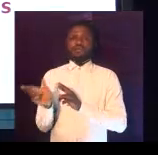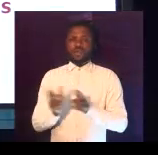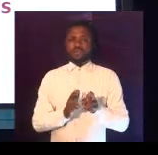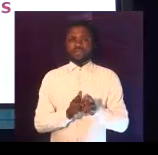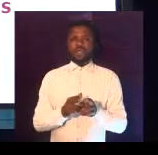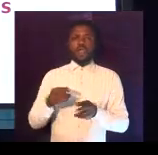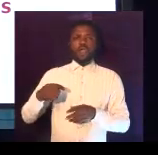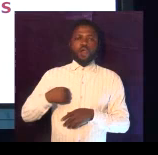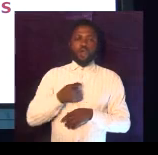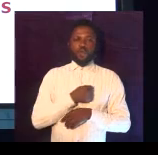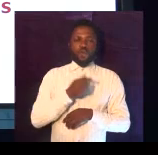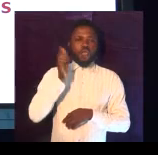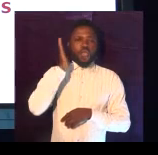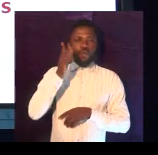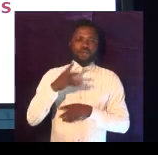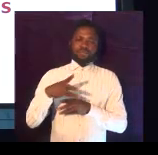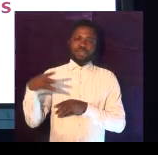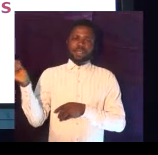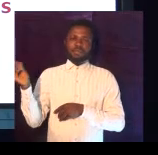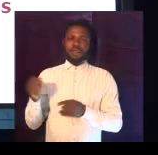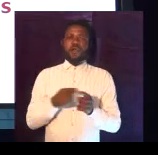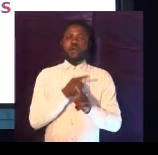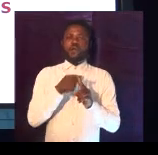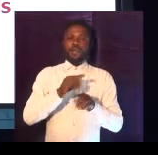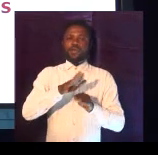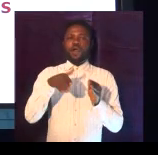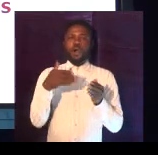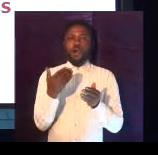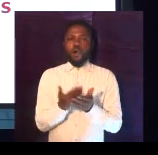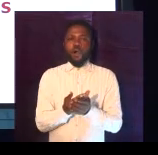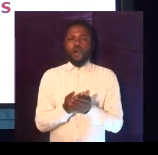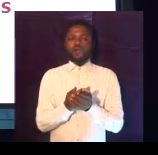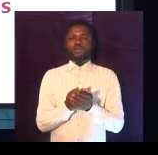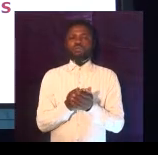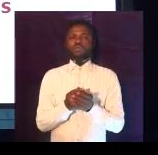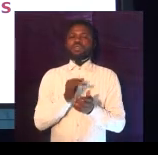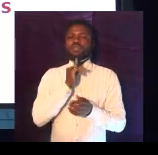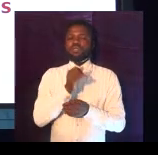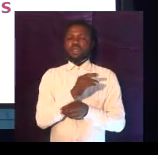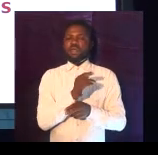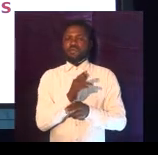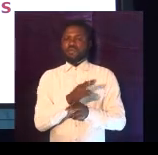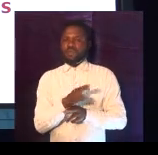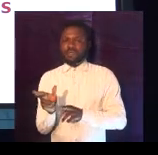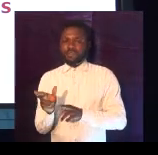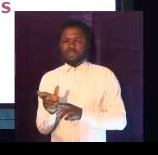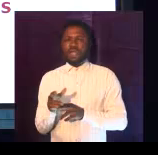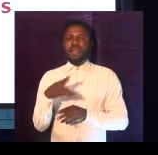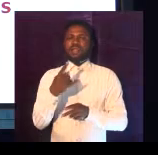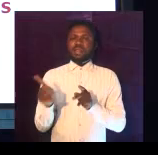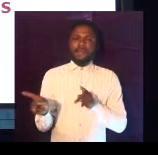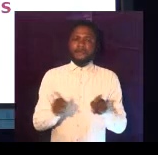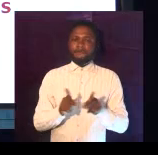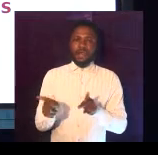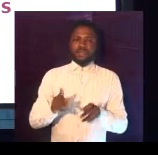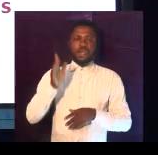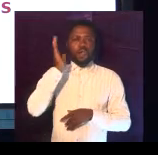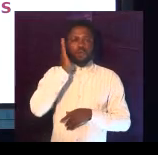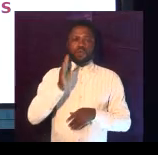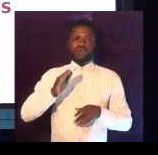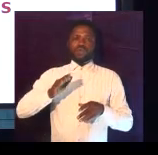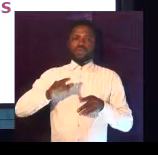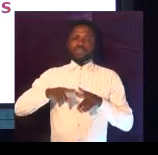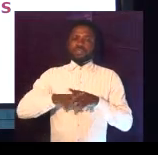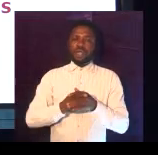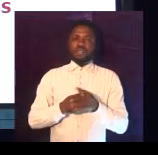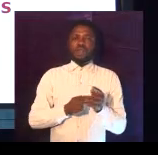ready, we will depart. When all is ready, the party will start. When all is